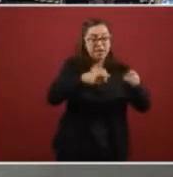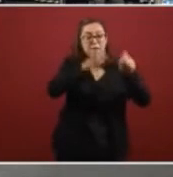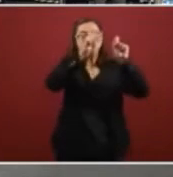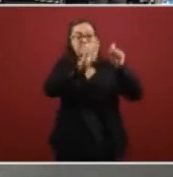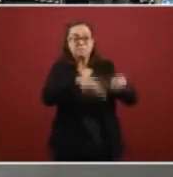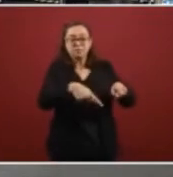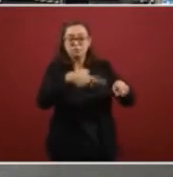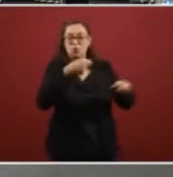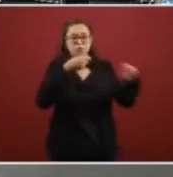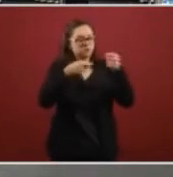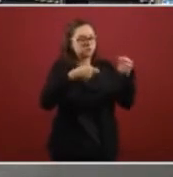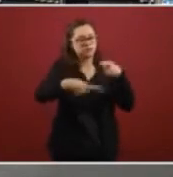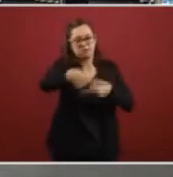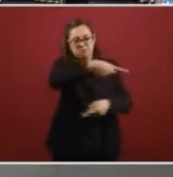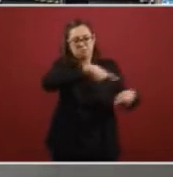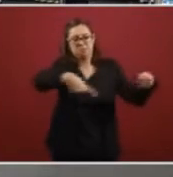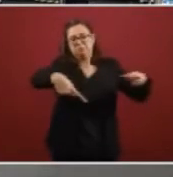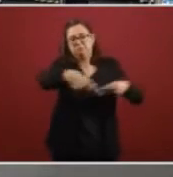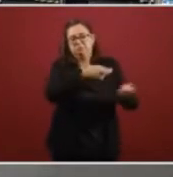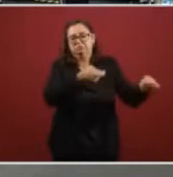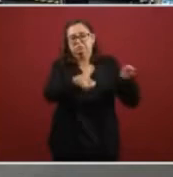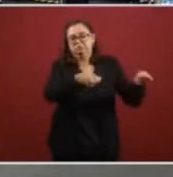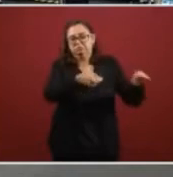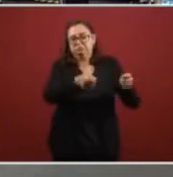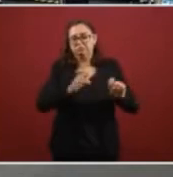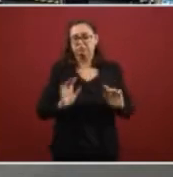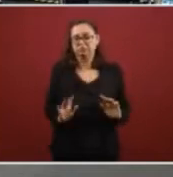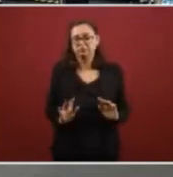press with liberty.